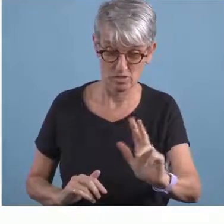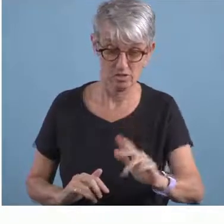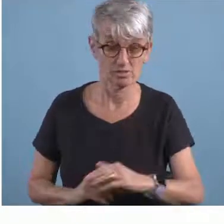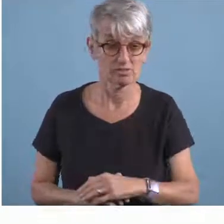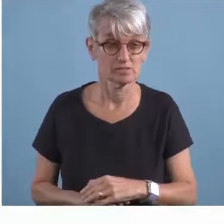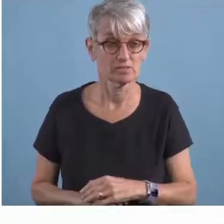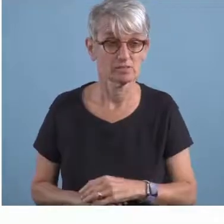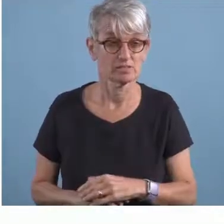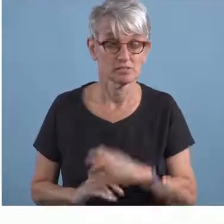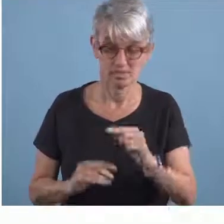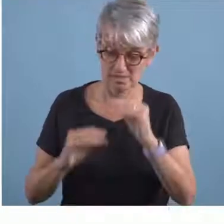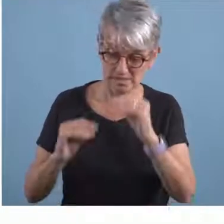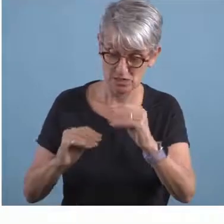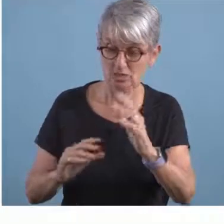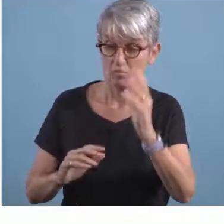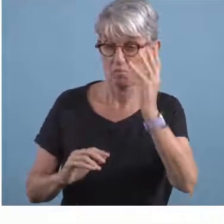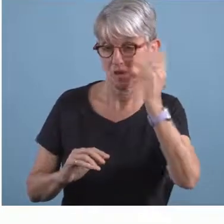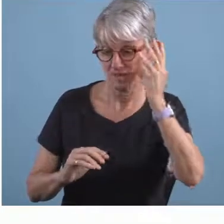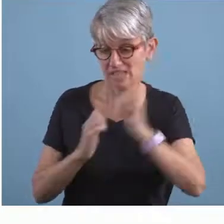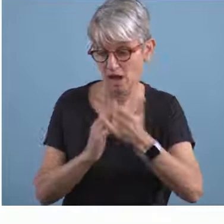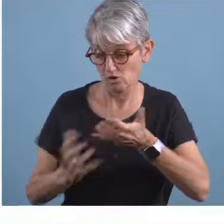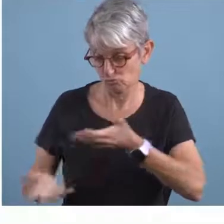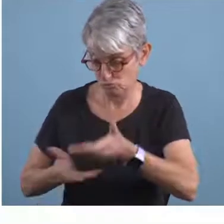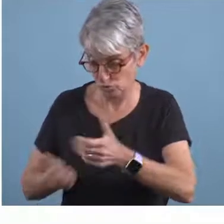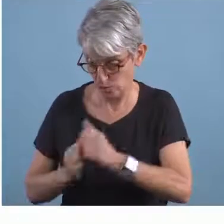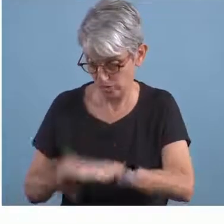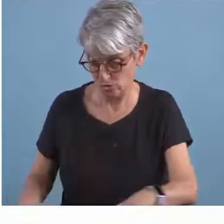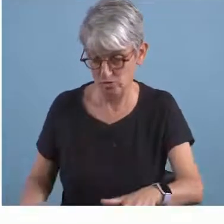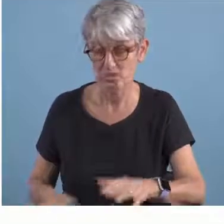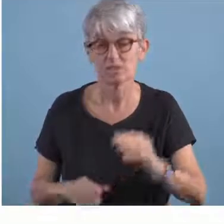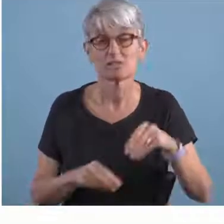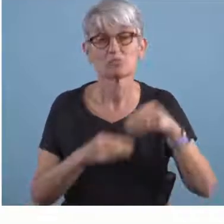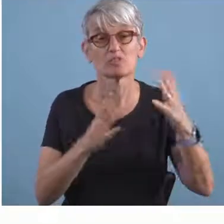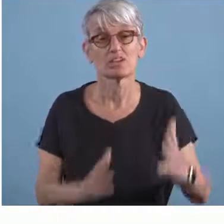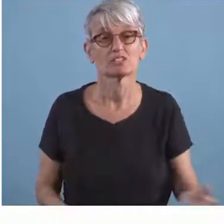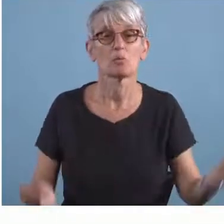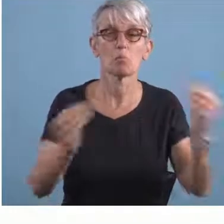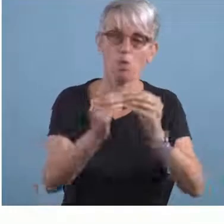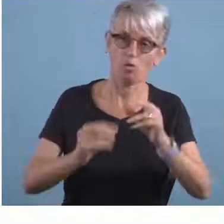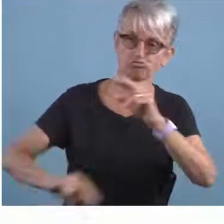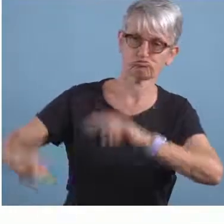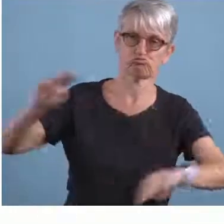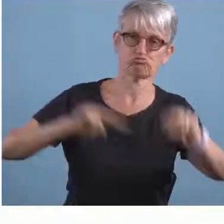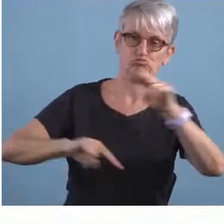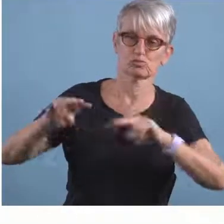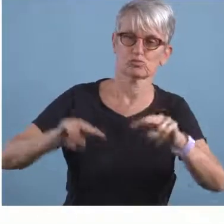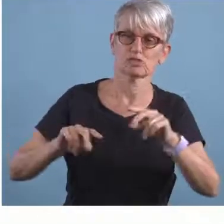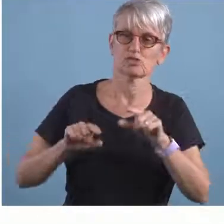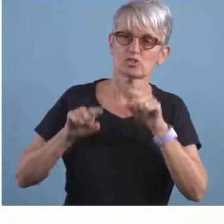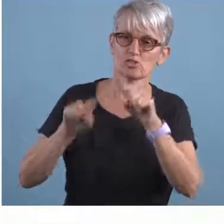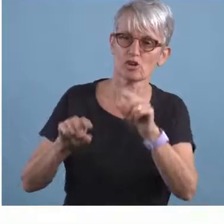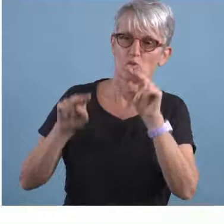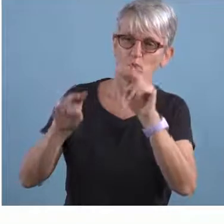of age, who were teaching the parents how to interact with their kids. The providers did a lot more observation when they were watching the